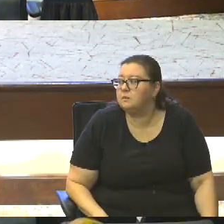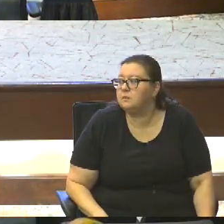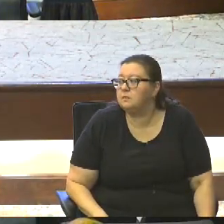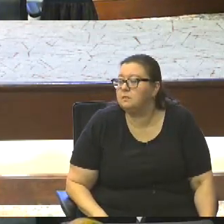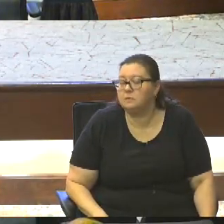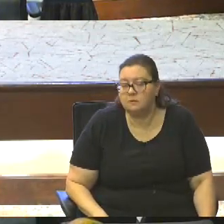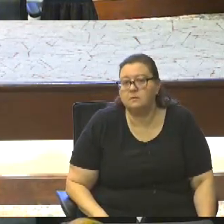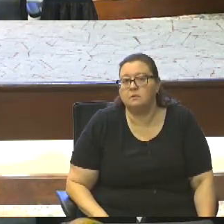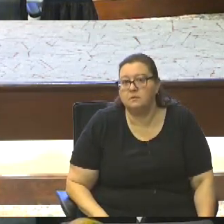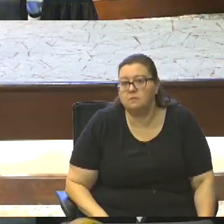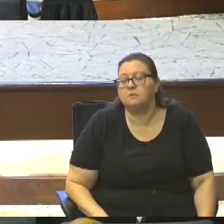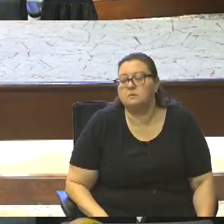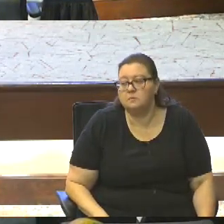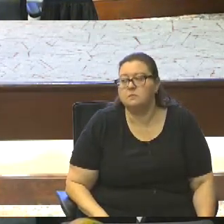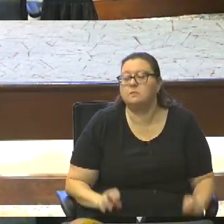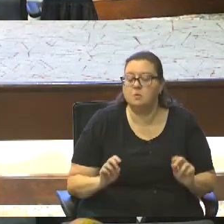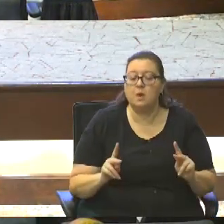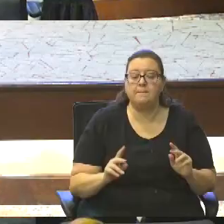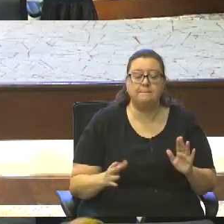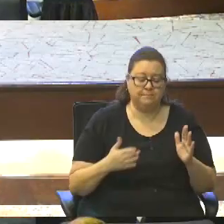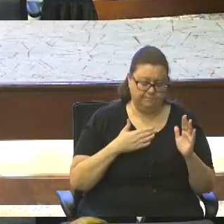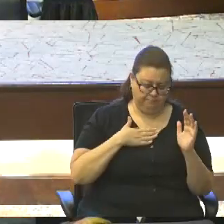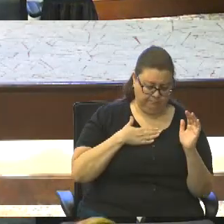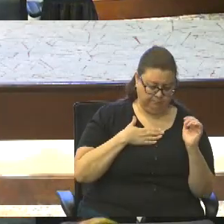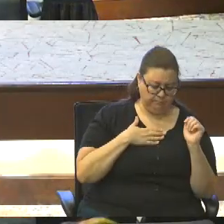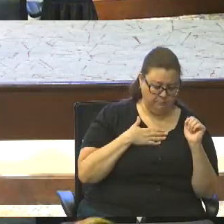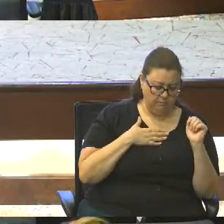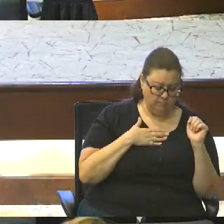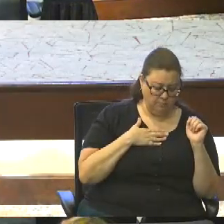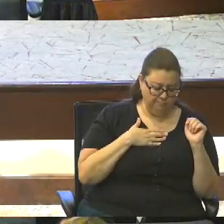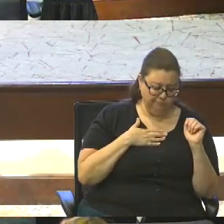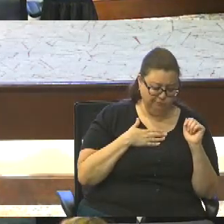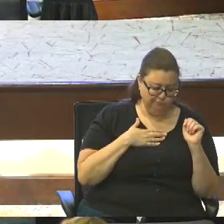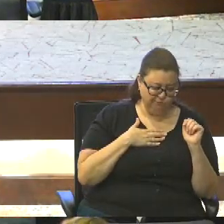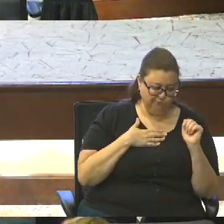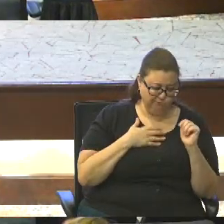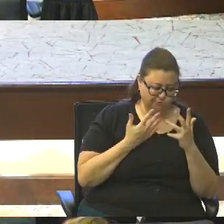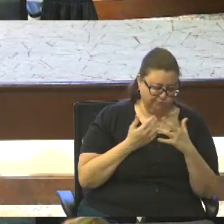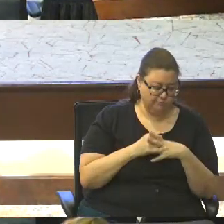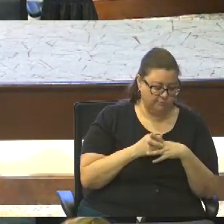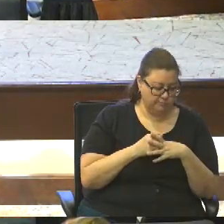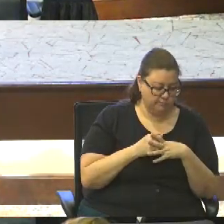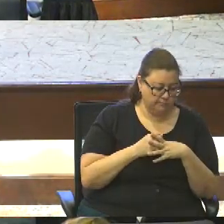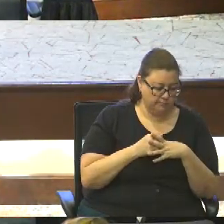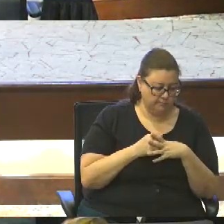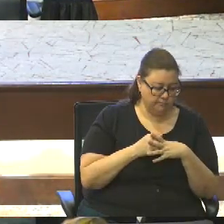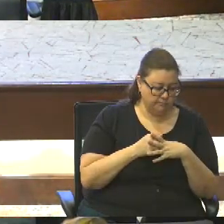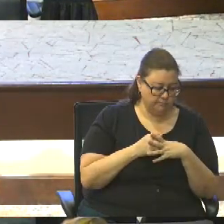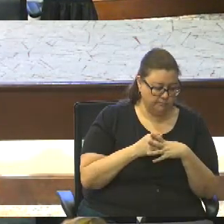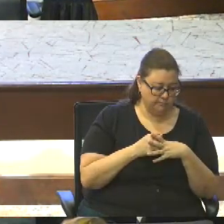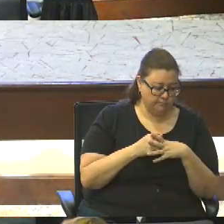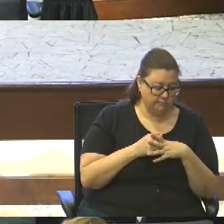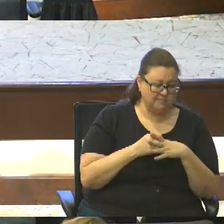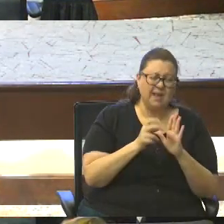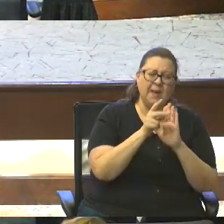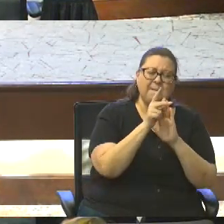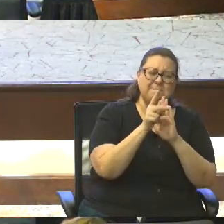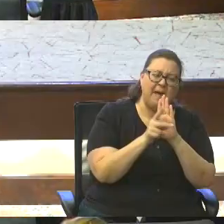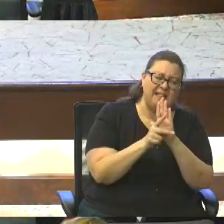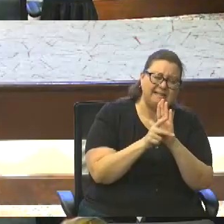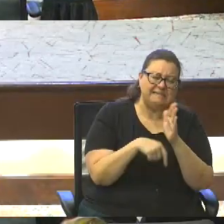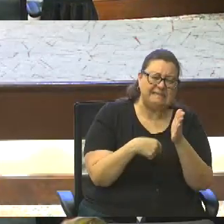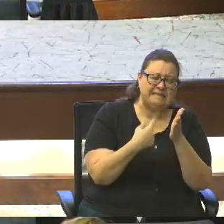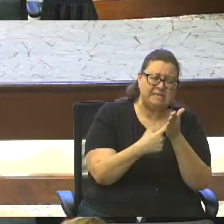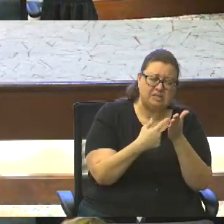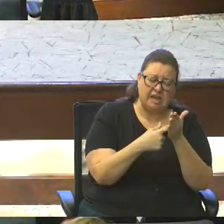Go ahead. And I know I'm not going to kind of delve into the policy discussion